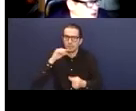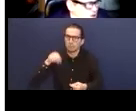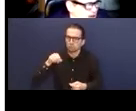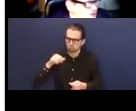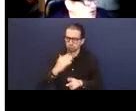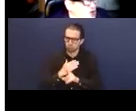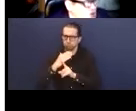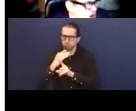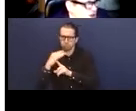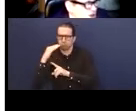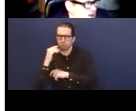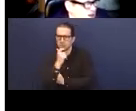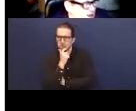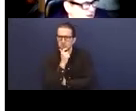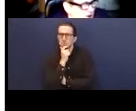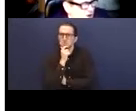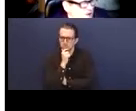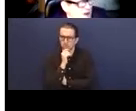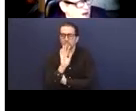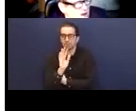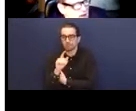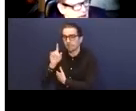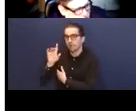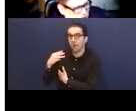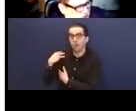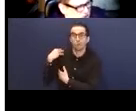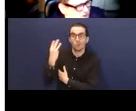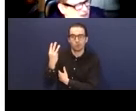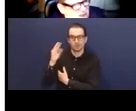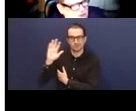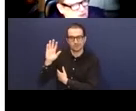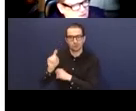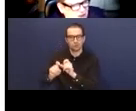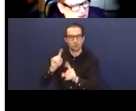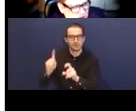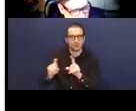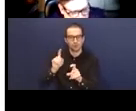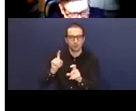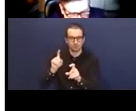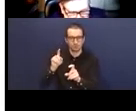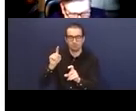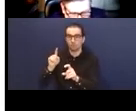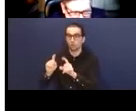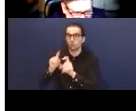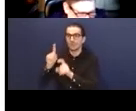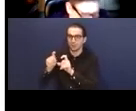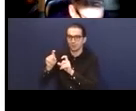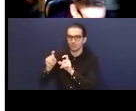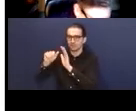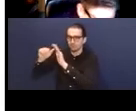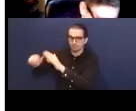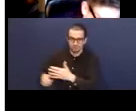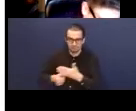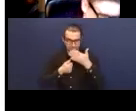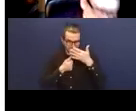in 2006 on a household survey, this is of living conditions, and let me explain how this